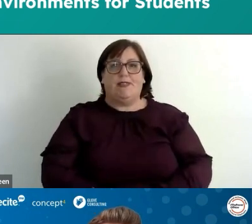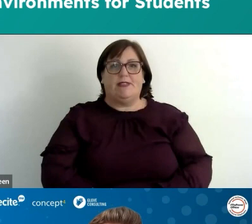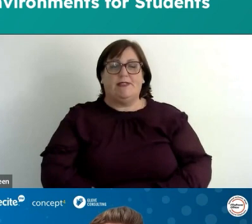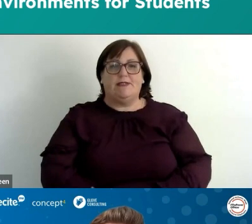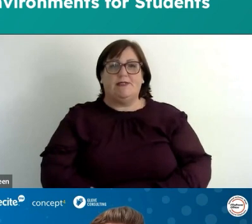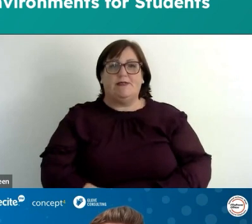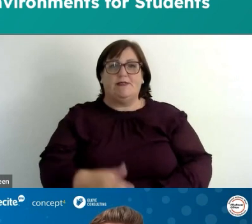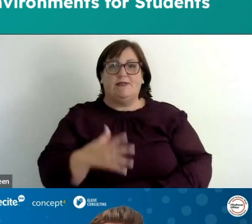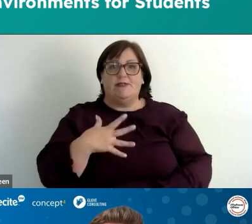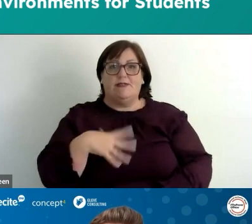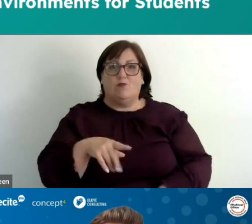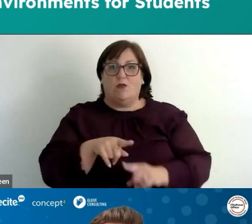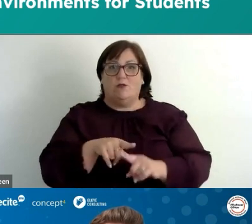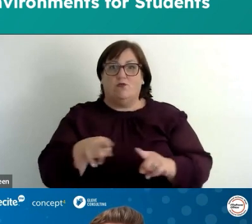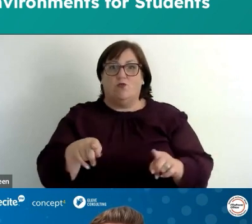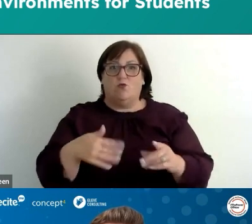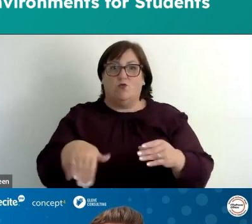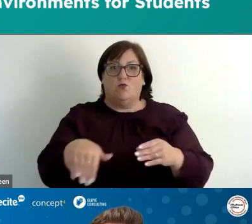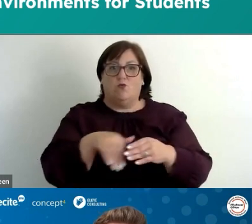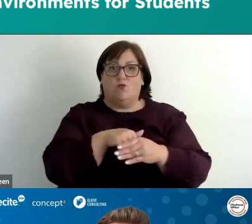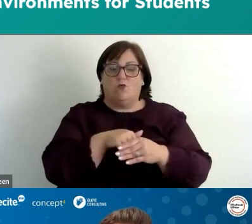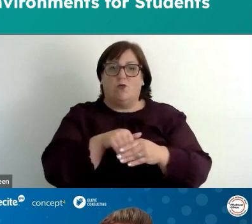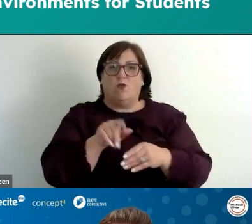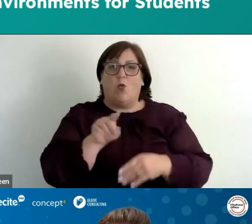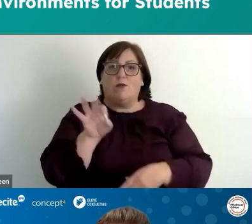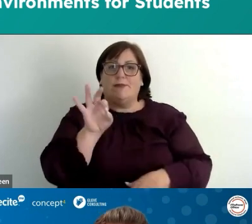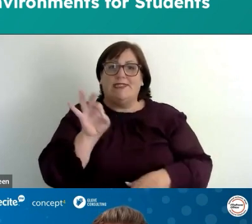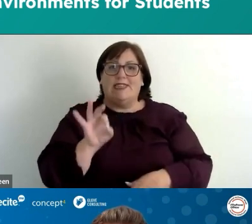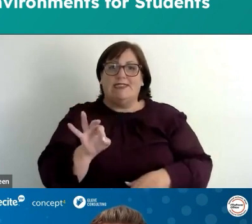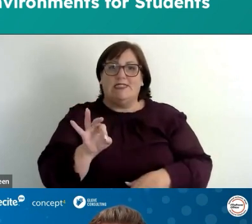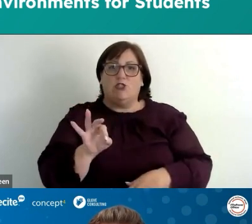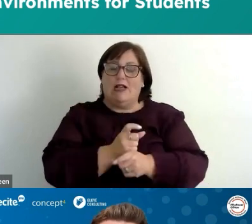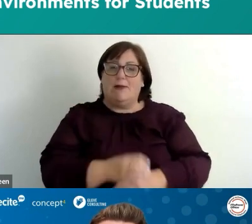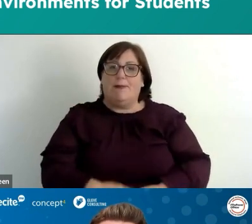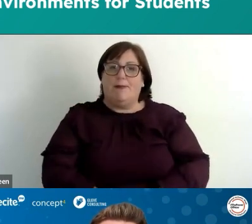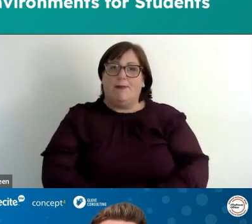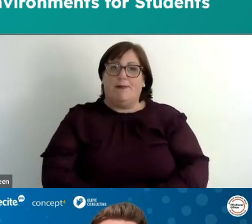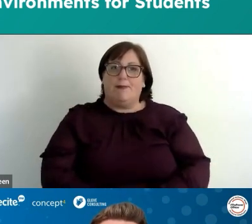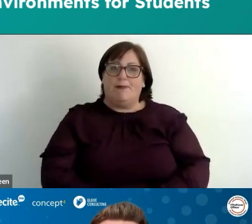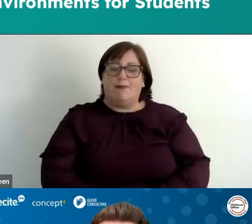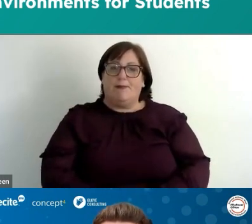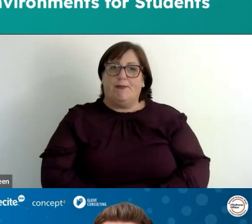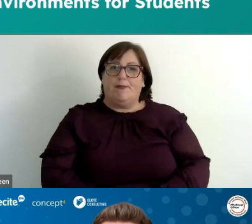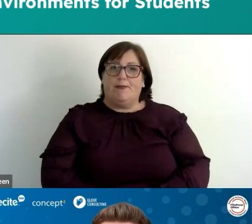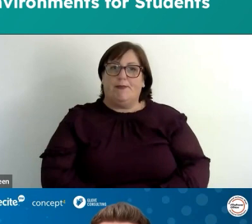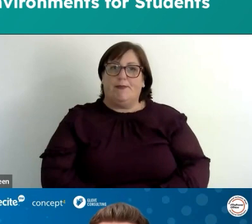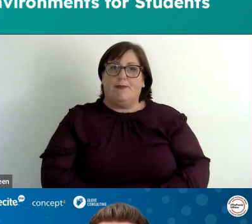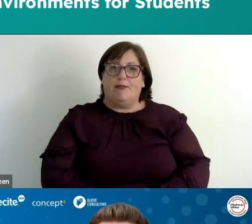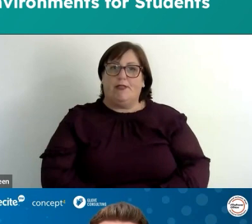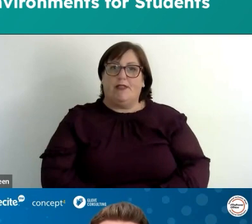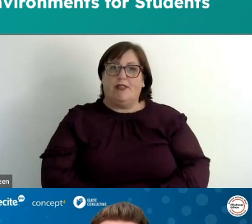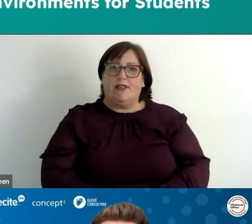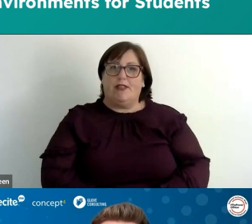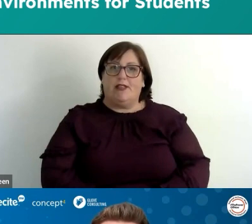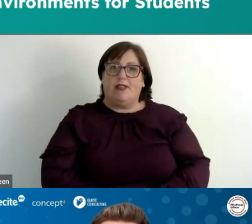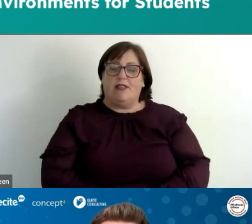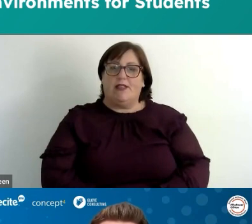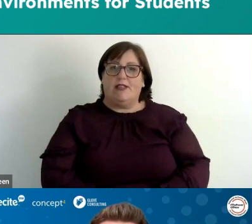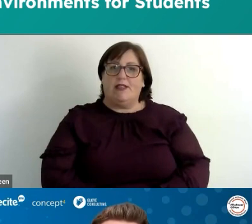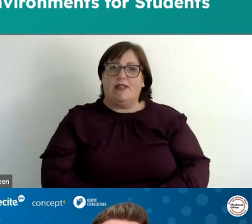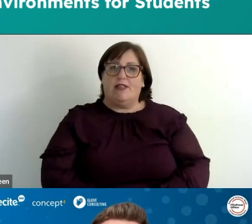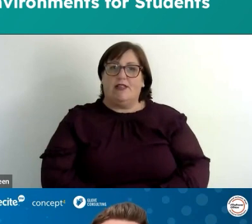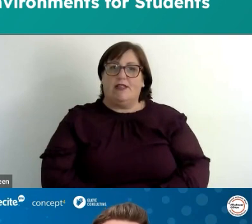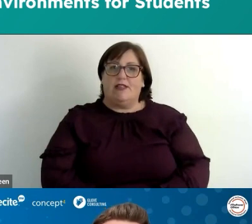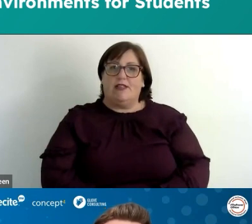what percentage of school children in the UK are dyslexic? And a fact for you guys, it is